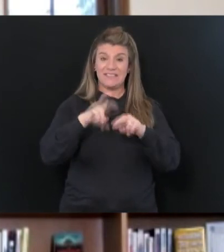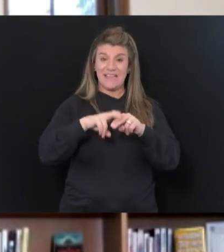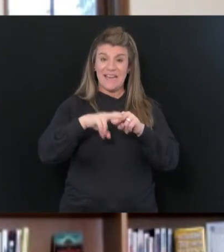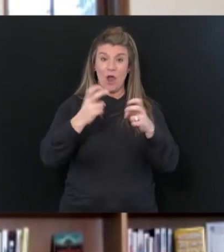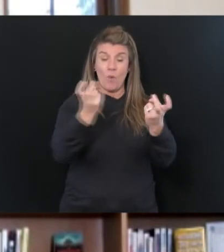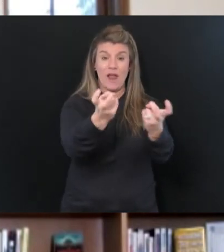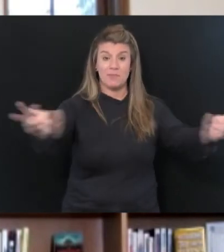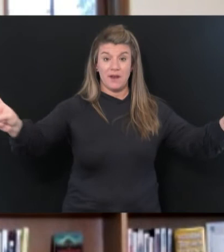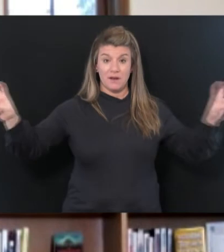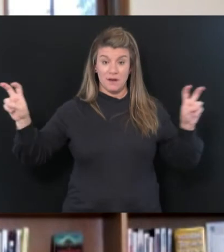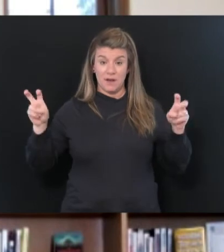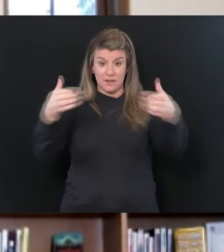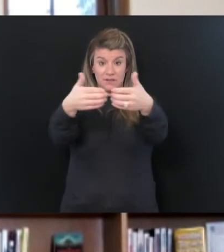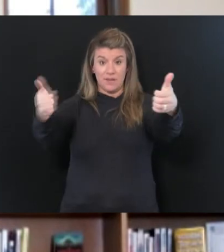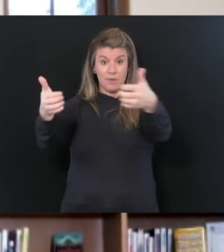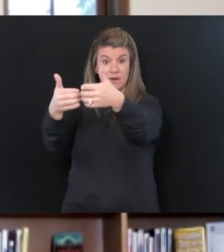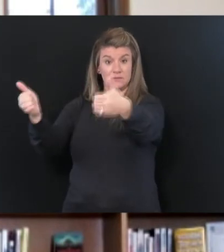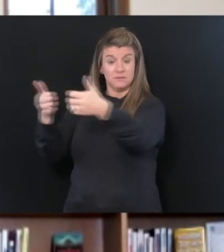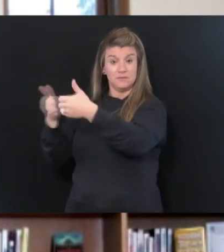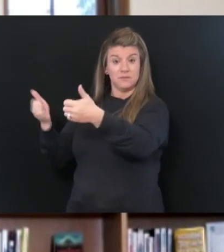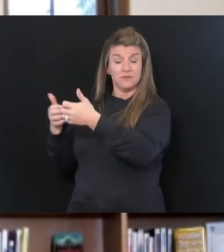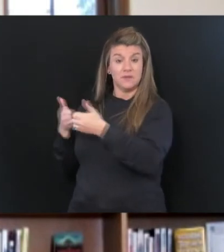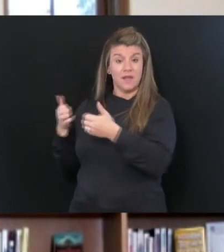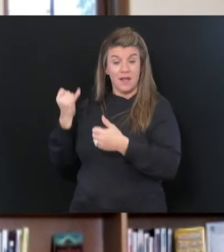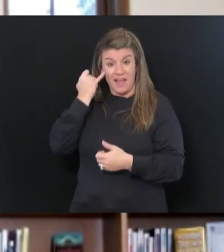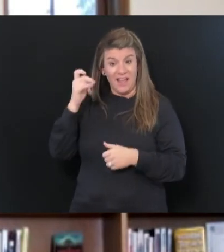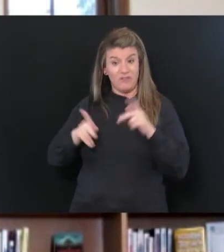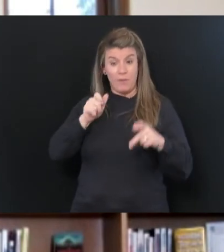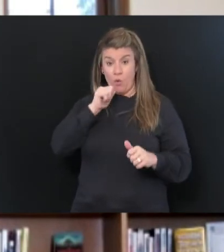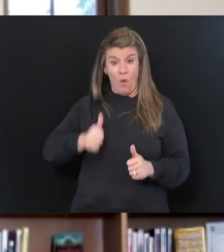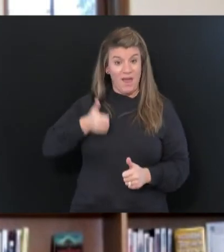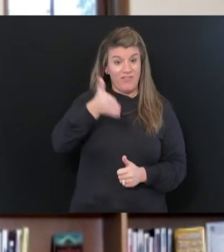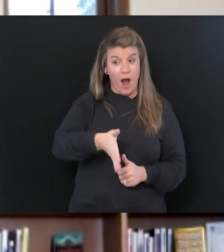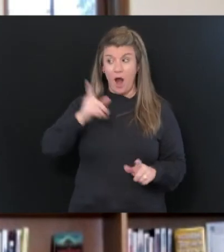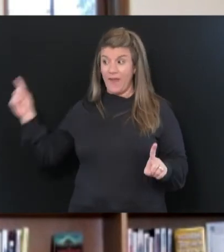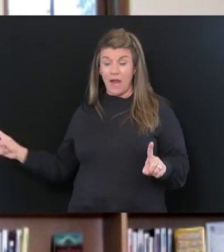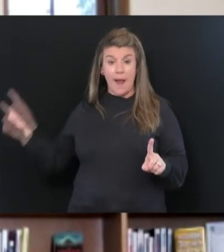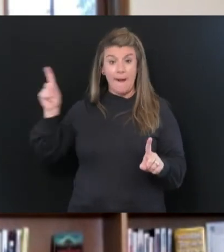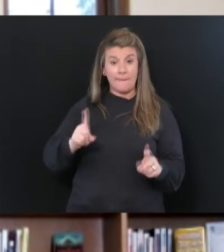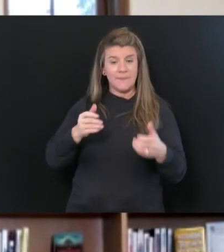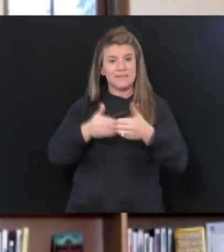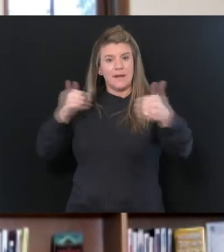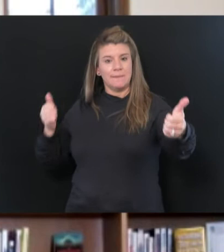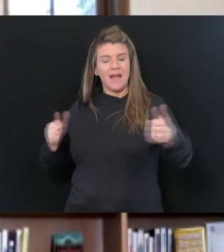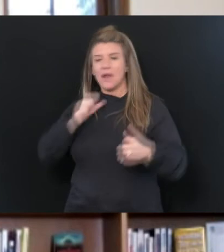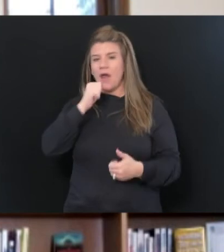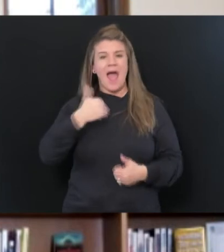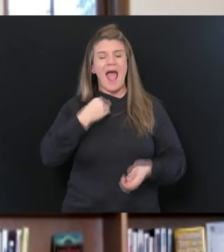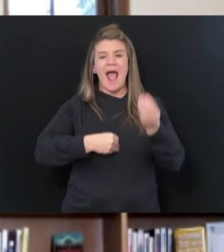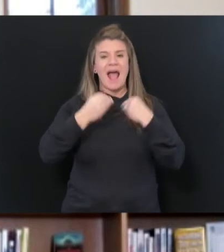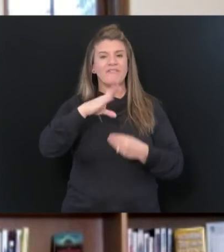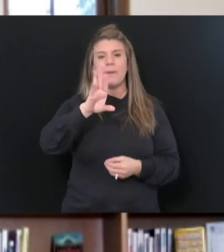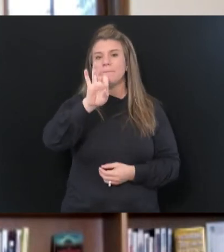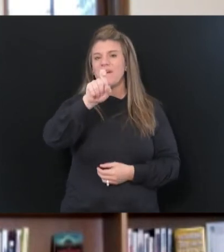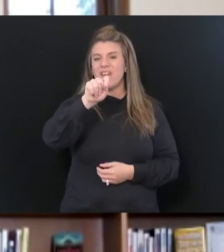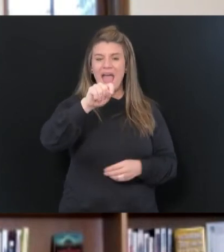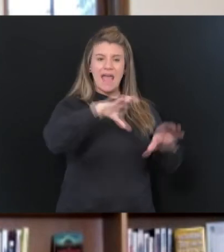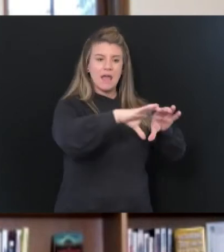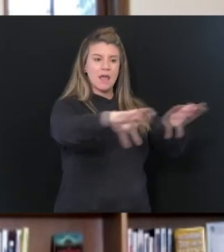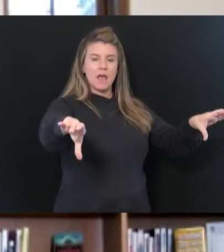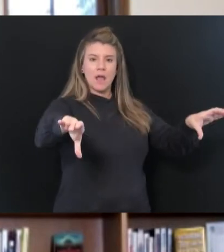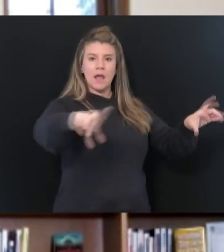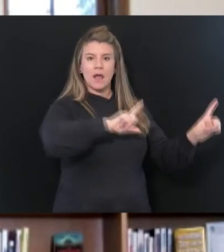feet or greater apart from family members who do not live in the same household. Not to have a buffet style of feeding